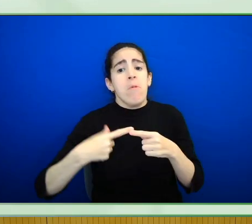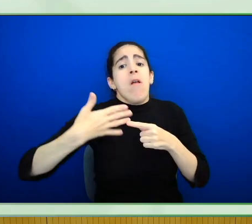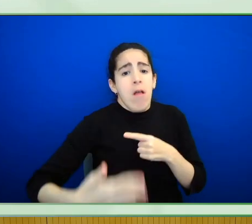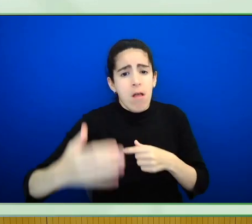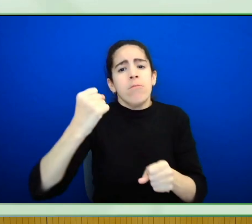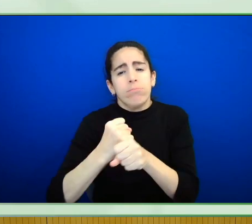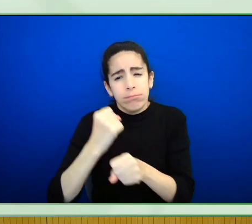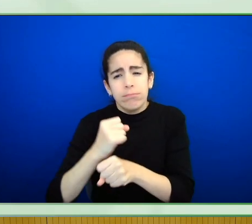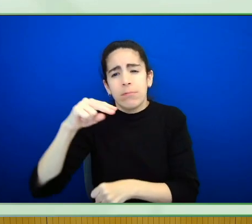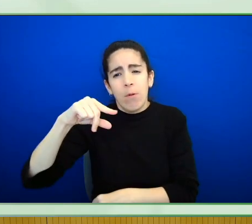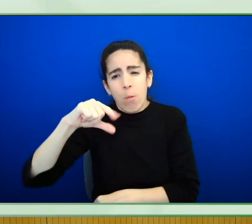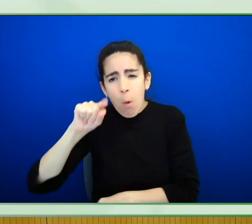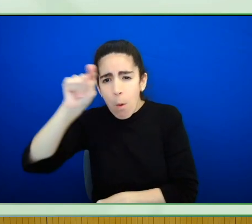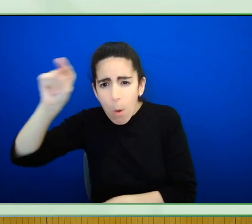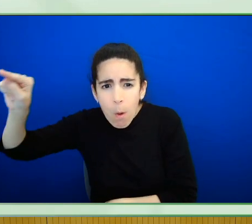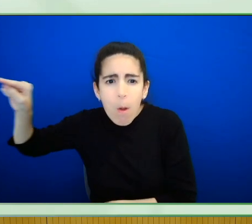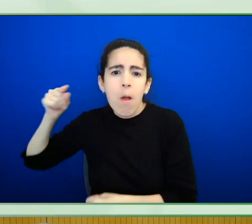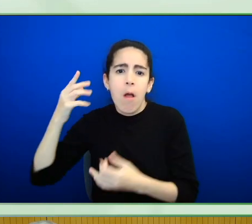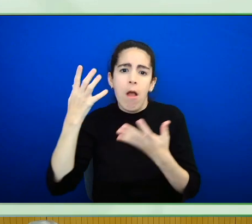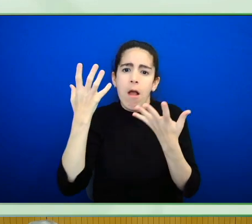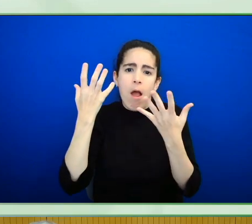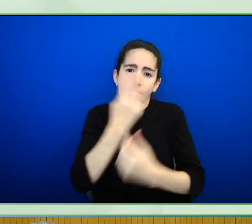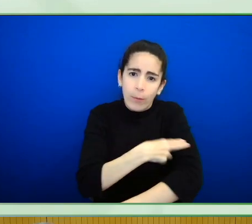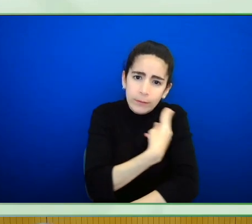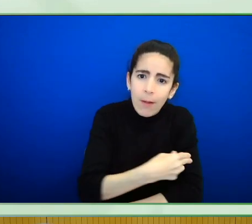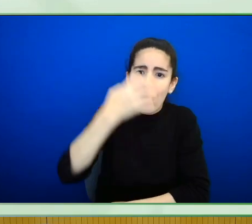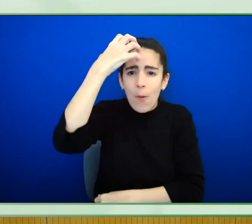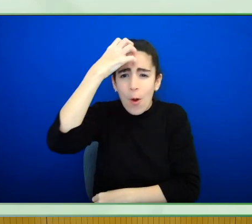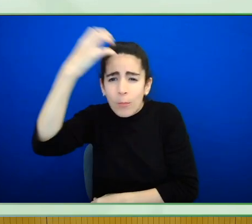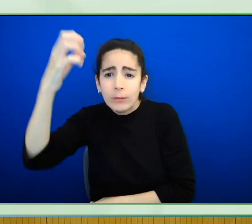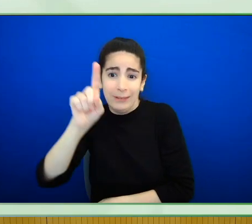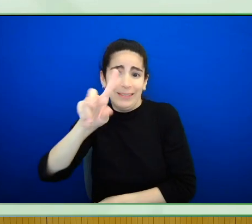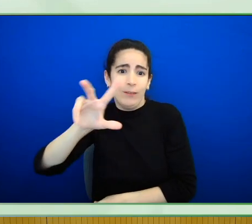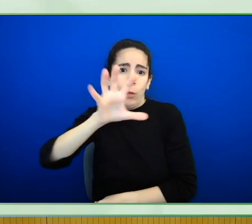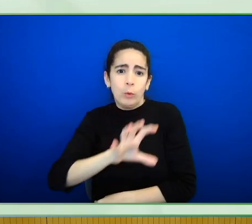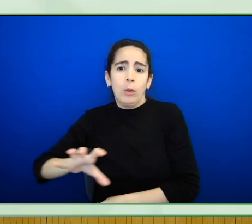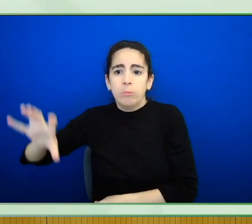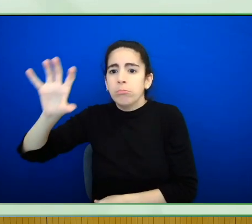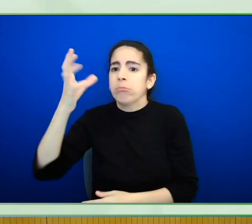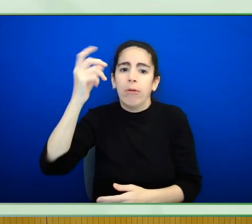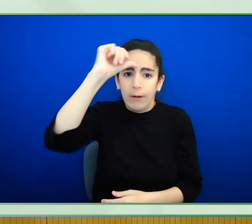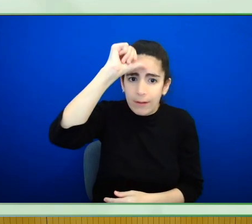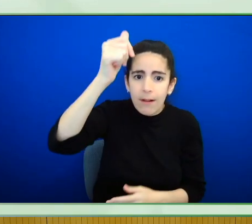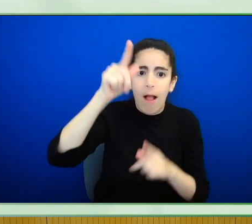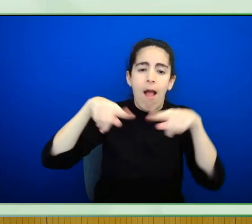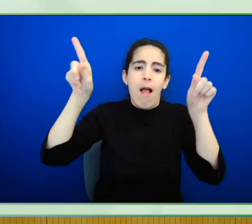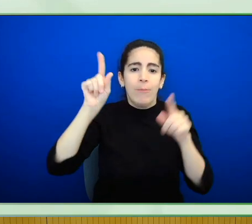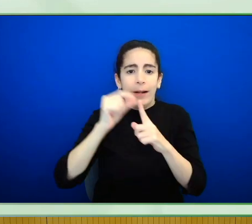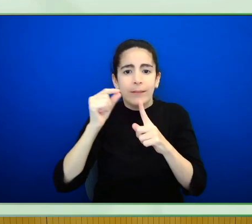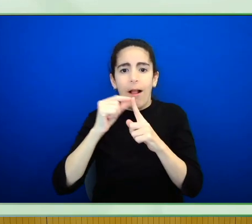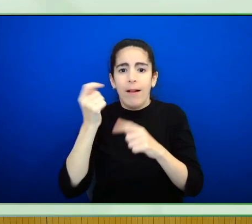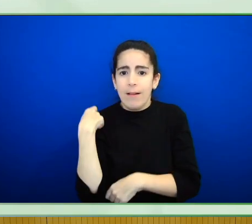million people every 2 months, and in the next 3 years we want to be able to reach 1 million people per year. Thank